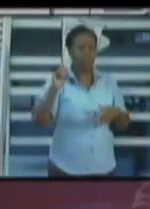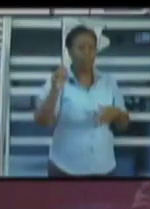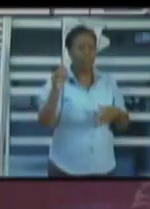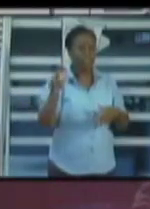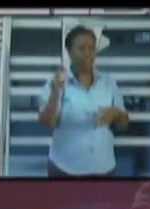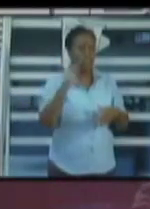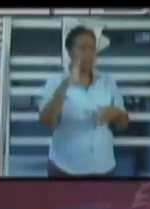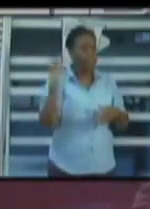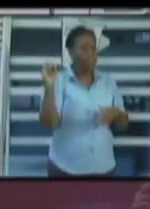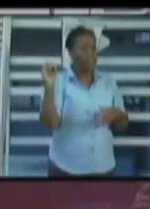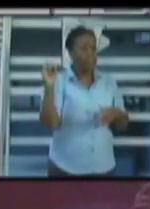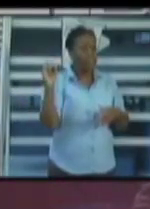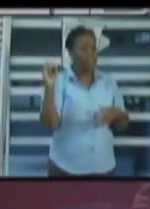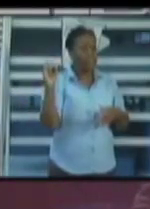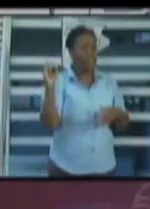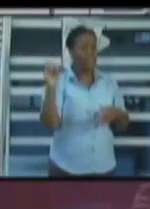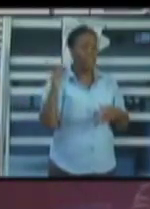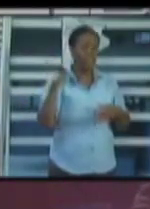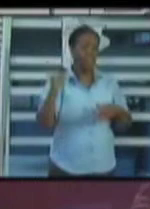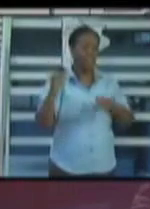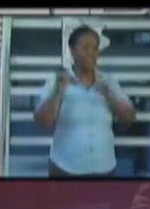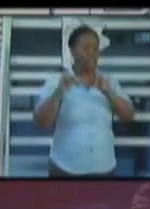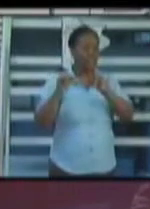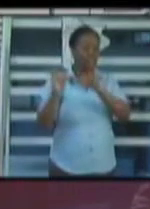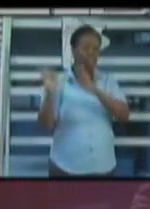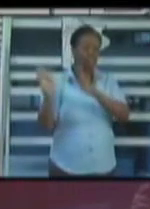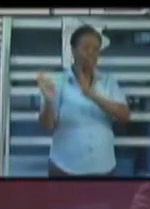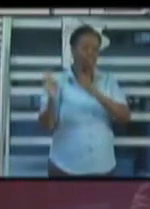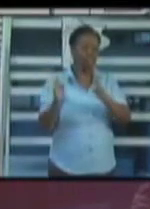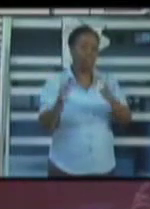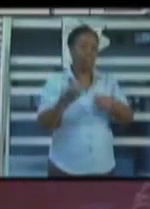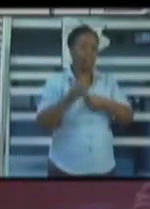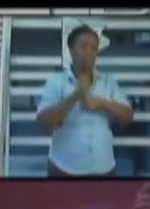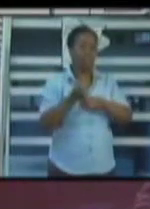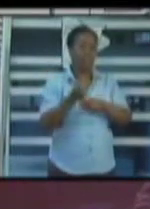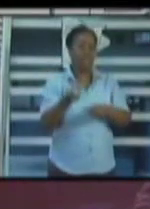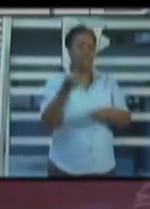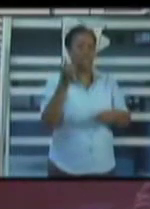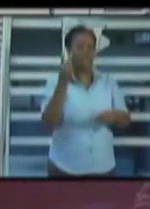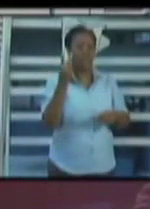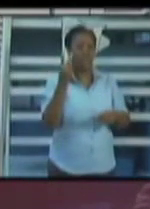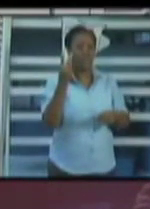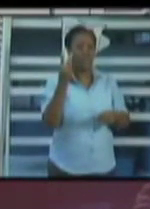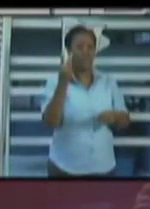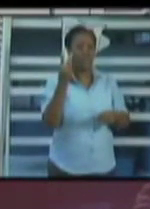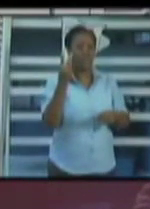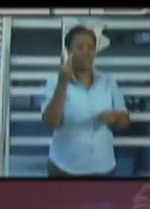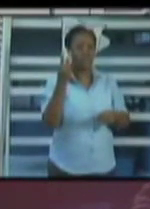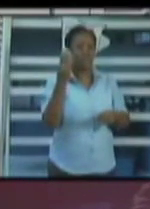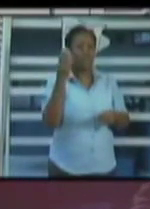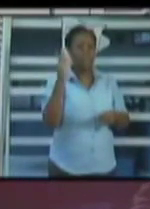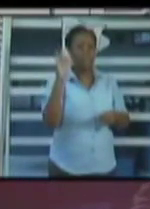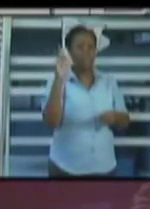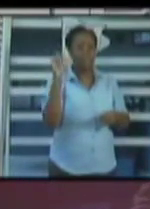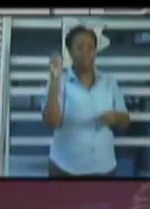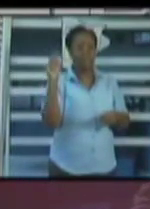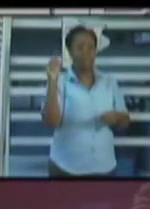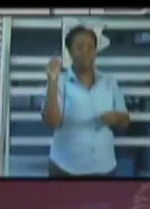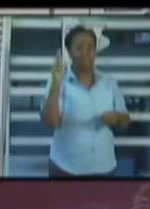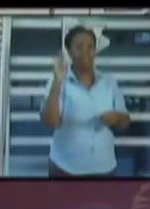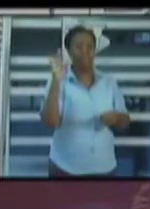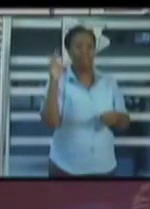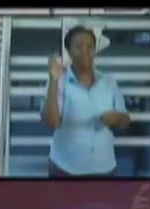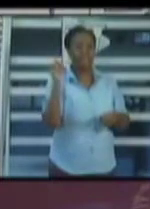going ahead with preparations to produce 2 billion doses of that vaccine, including 400 million for the US and UK and